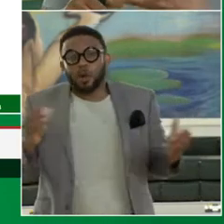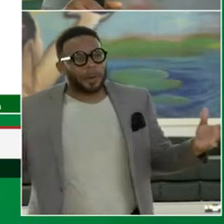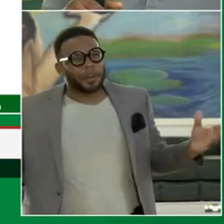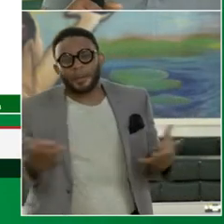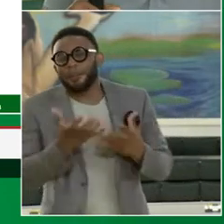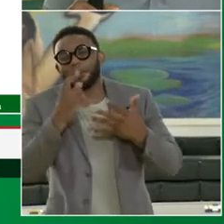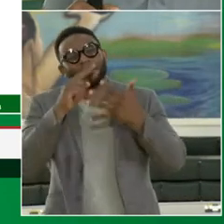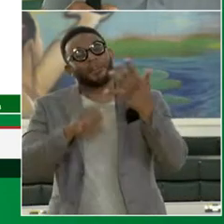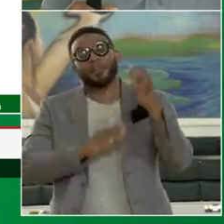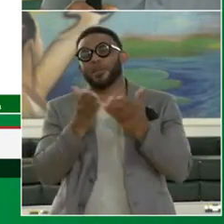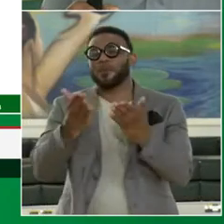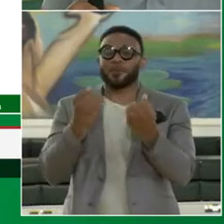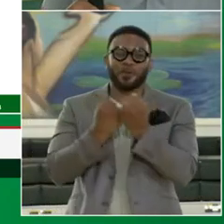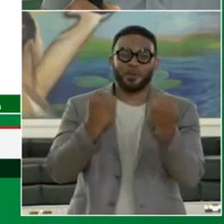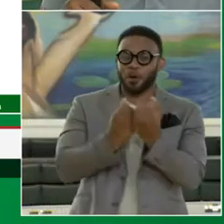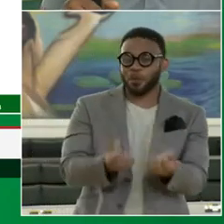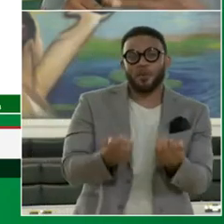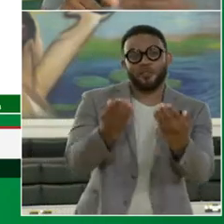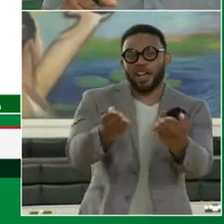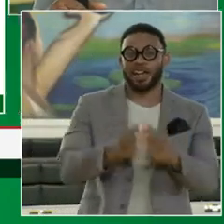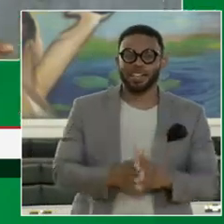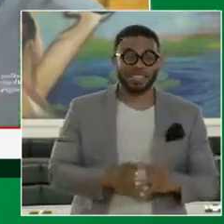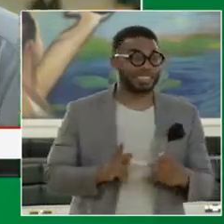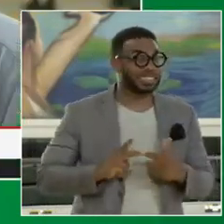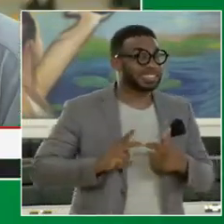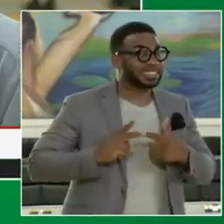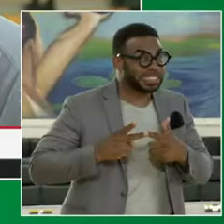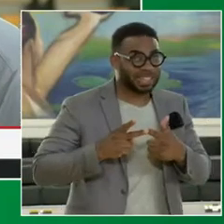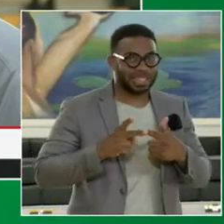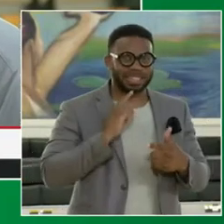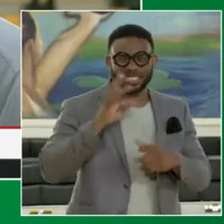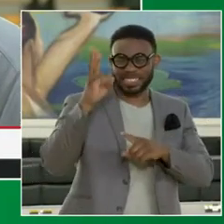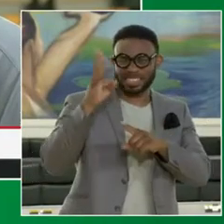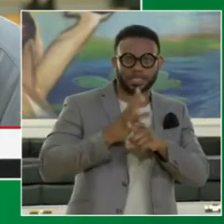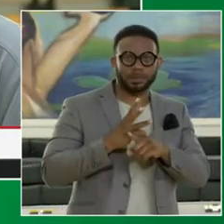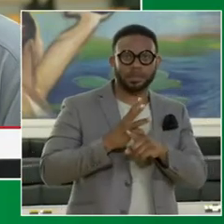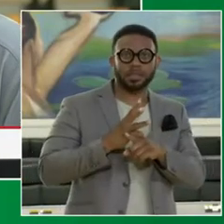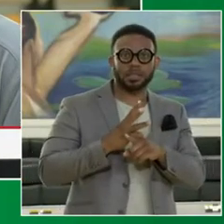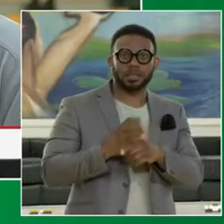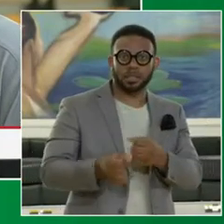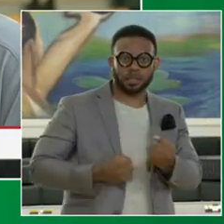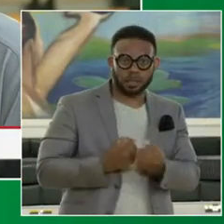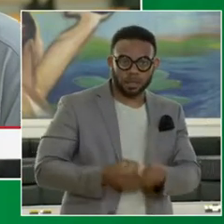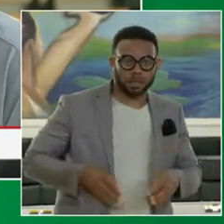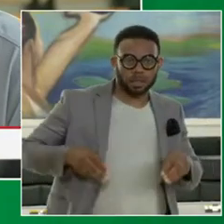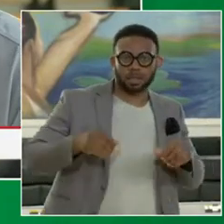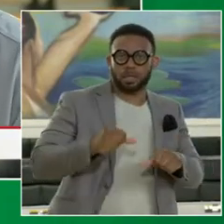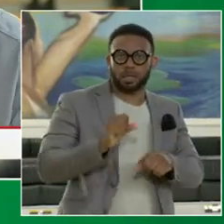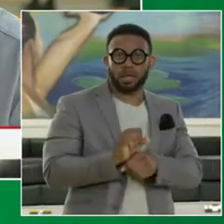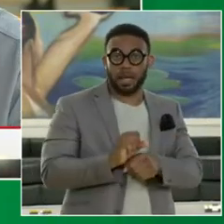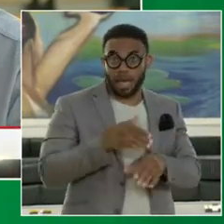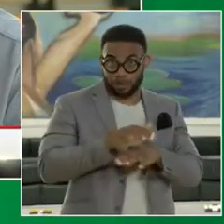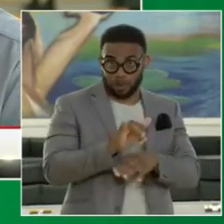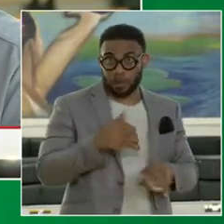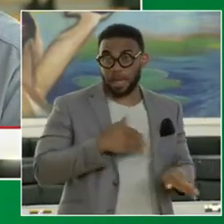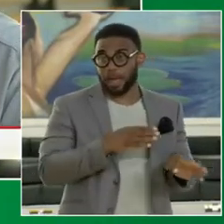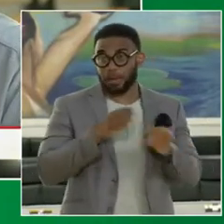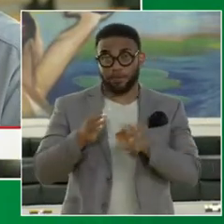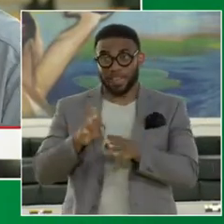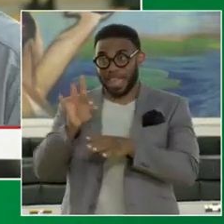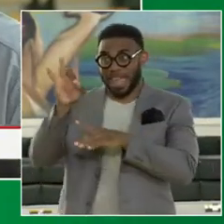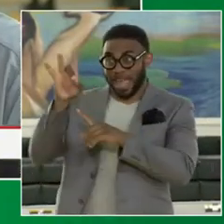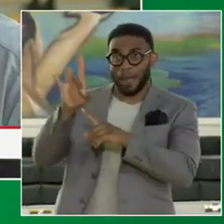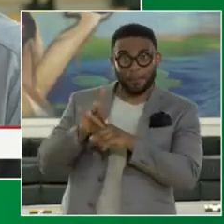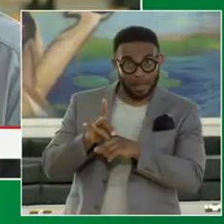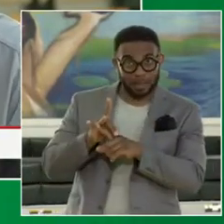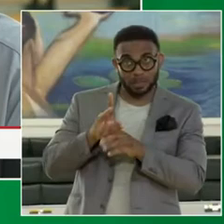so much services and supports that's provided. The second phase is 6 months of subsidized employment. Mm-hmm. So after that, we have actually 8